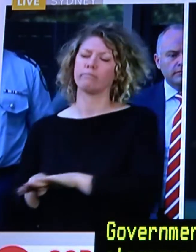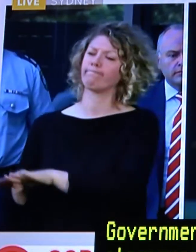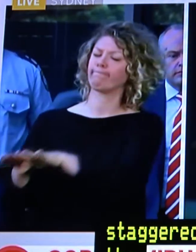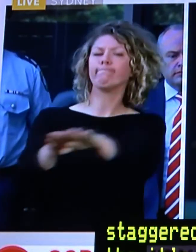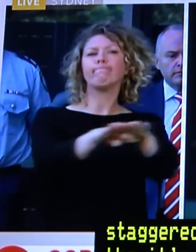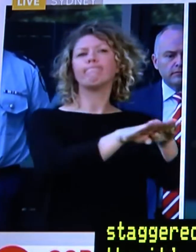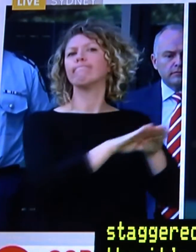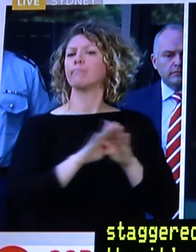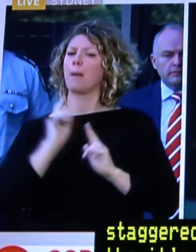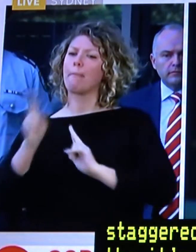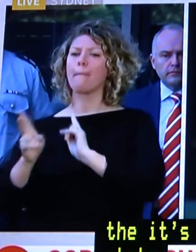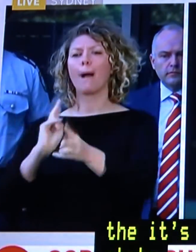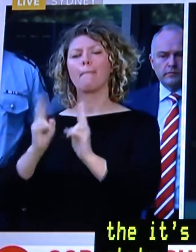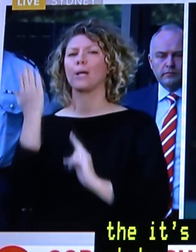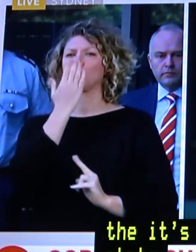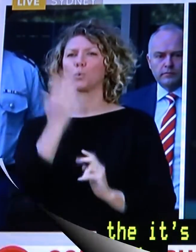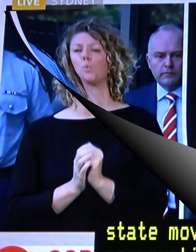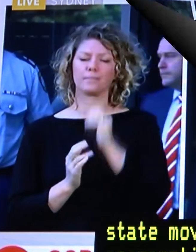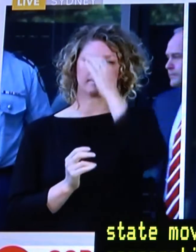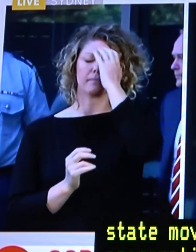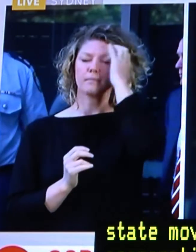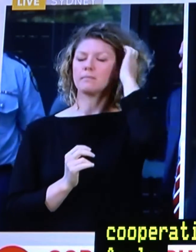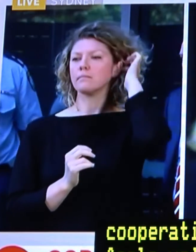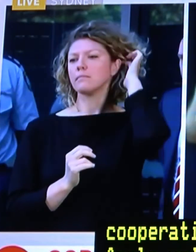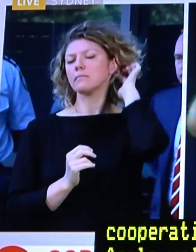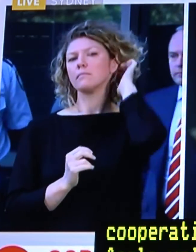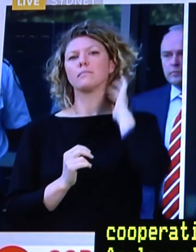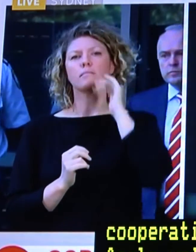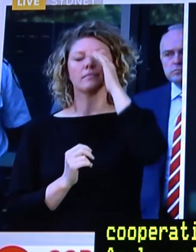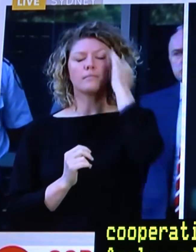everybody feels we're in this together as we are. Thank you.